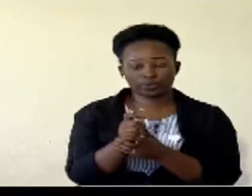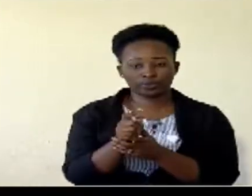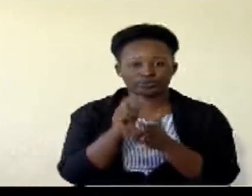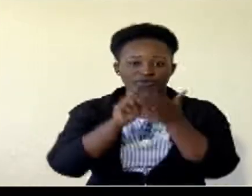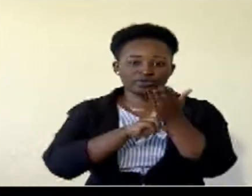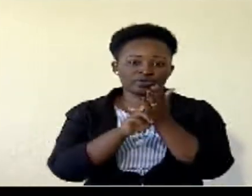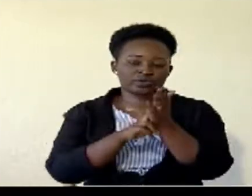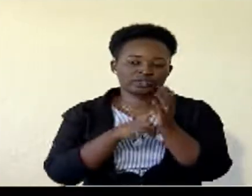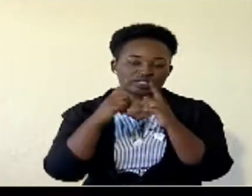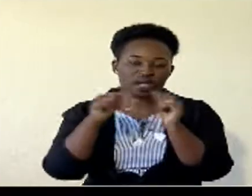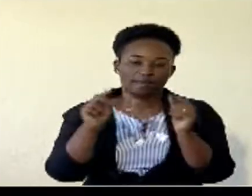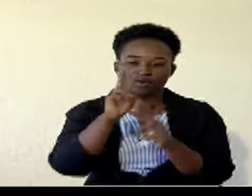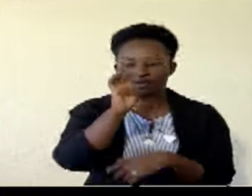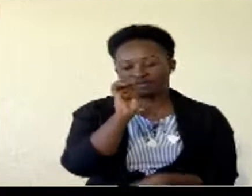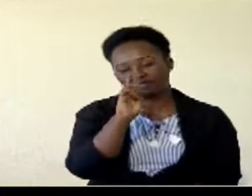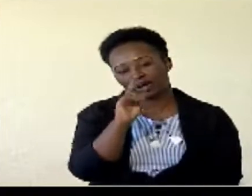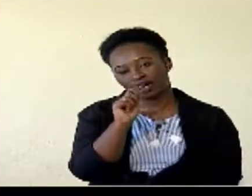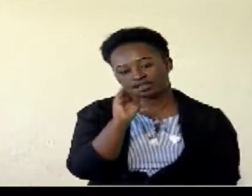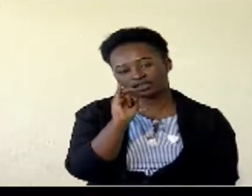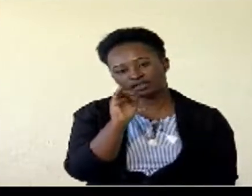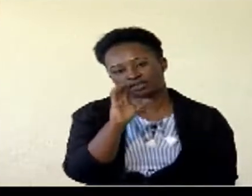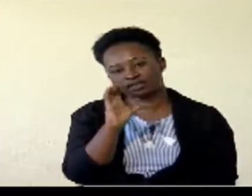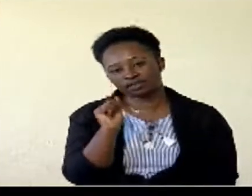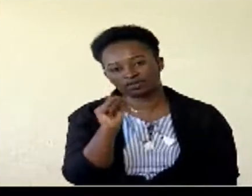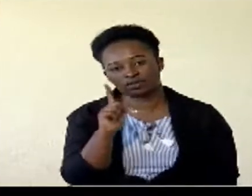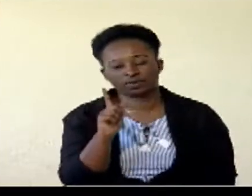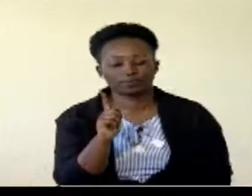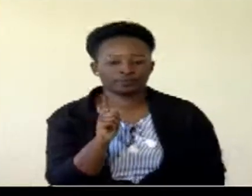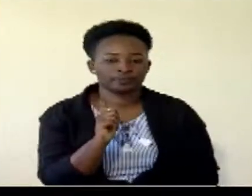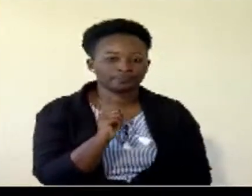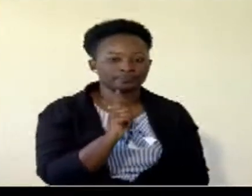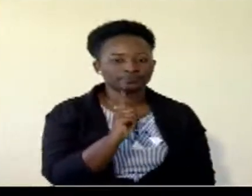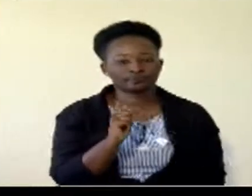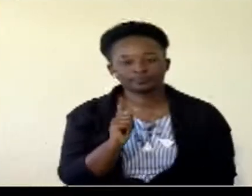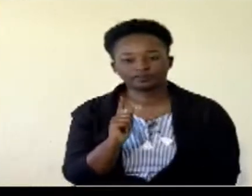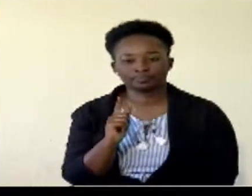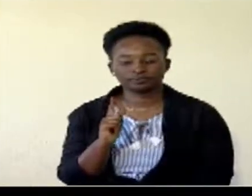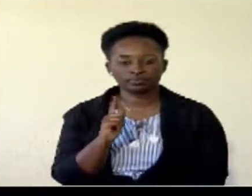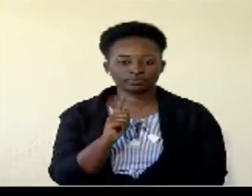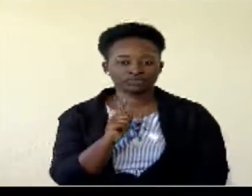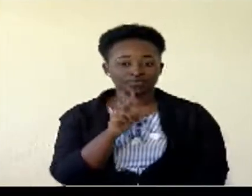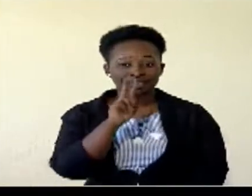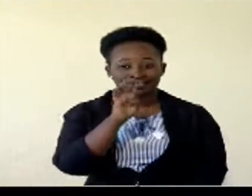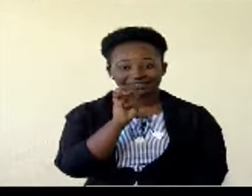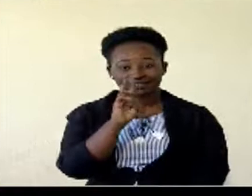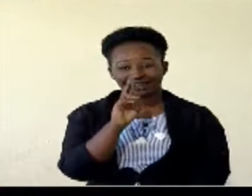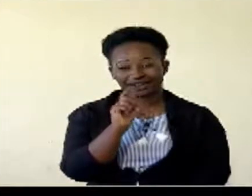use the word vertical. How do I know that the car turns? It is because the vertical